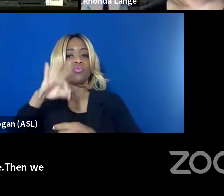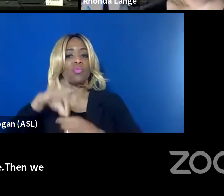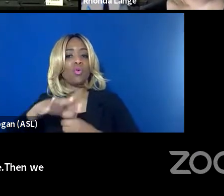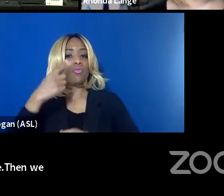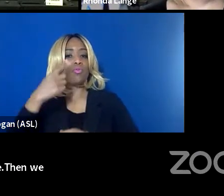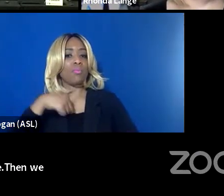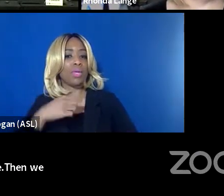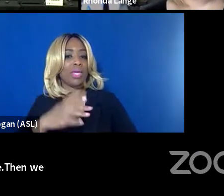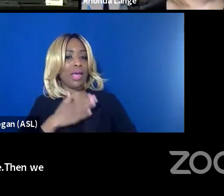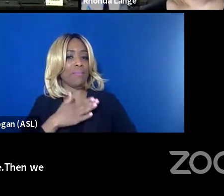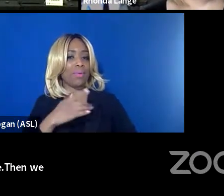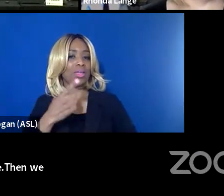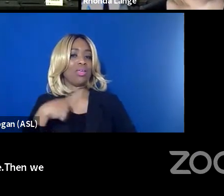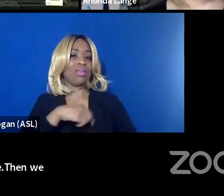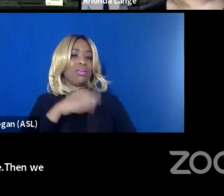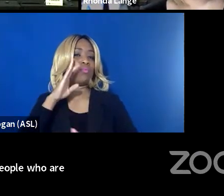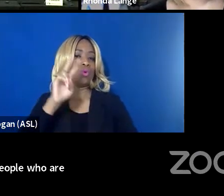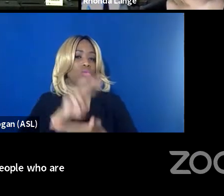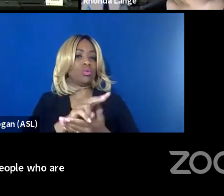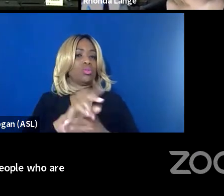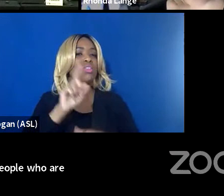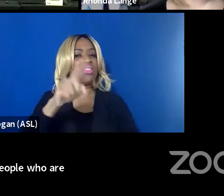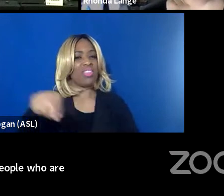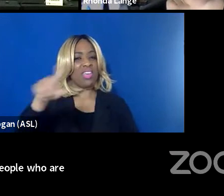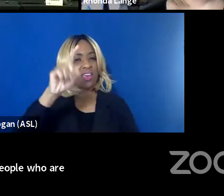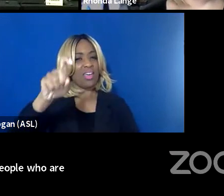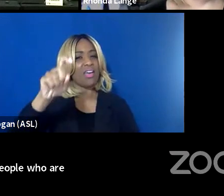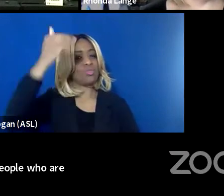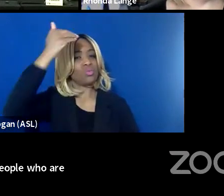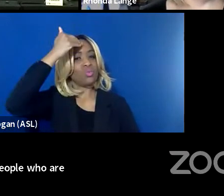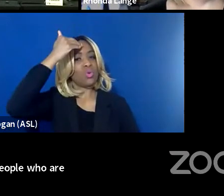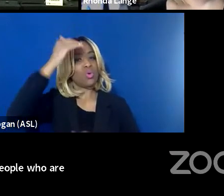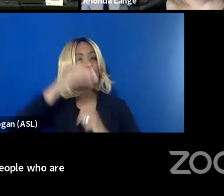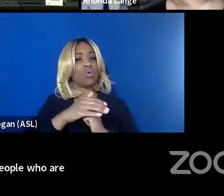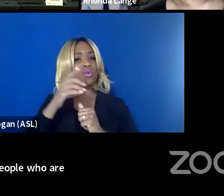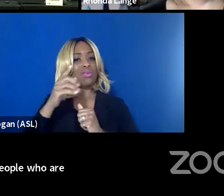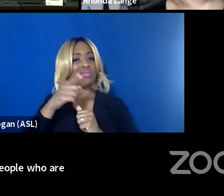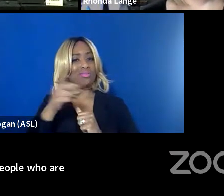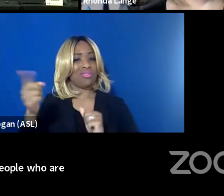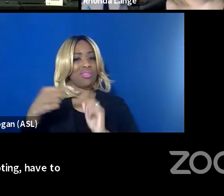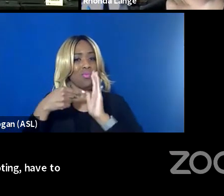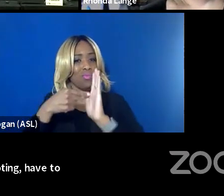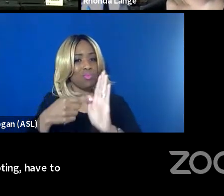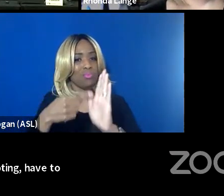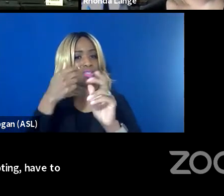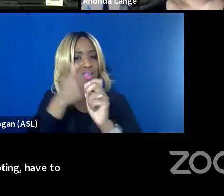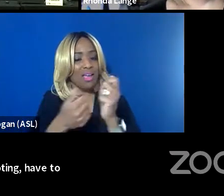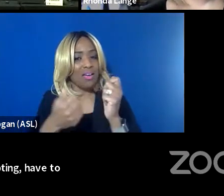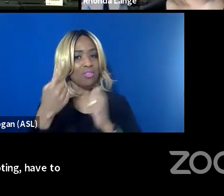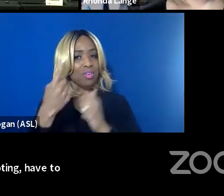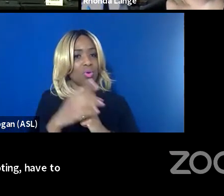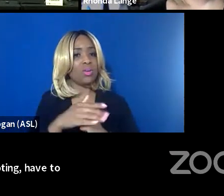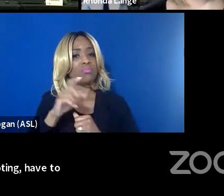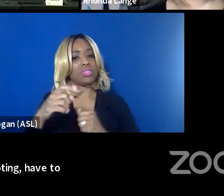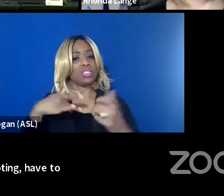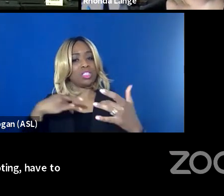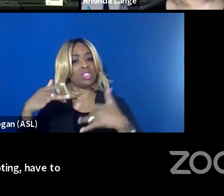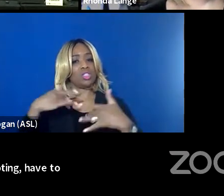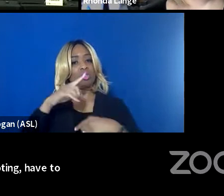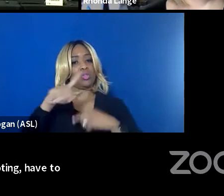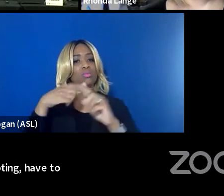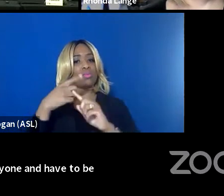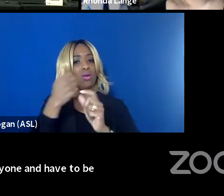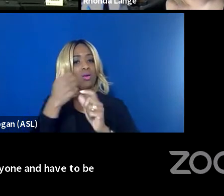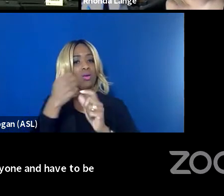politicians, have to be voting, have to know that they represent everyone and have to be concerned about everyone.